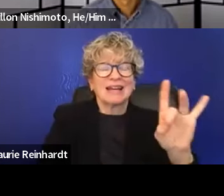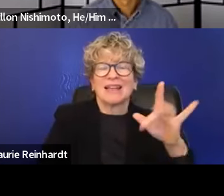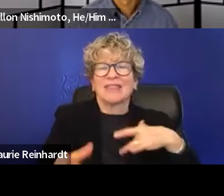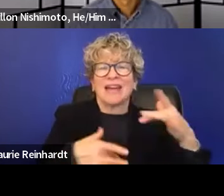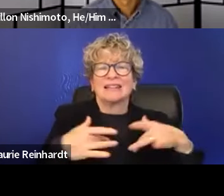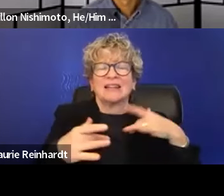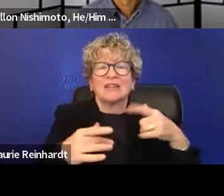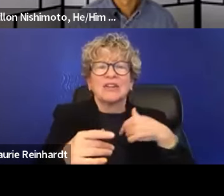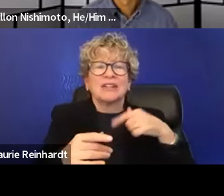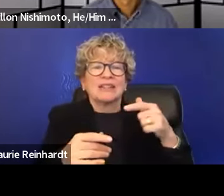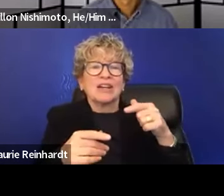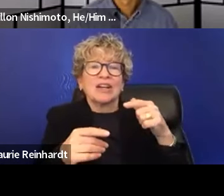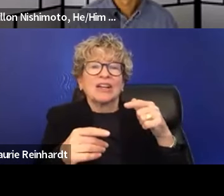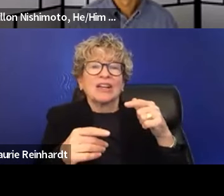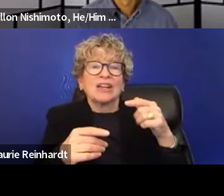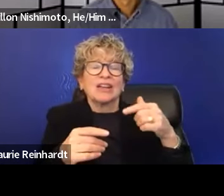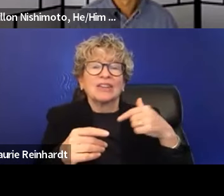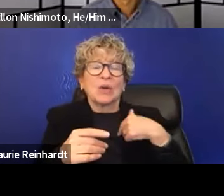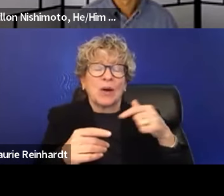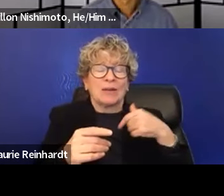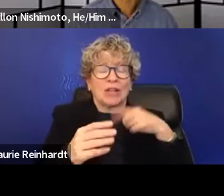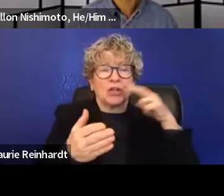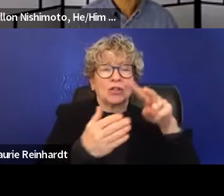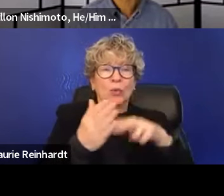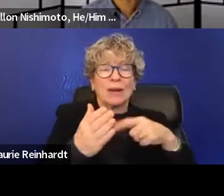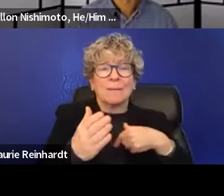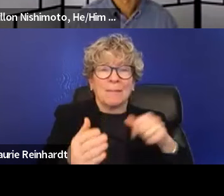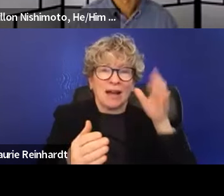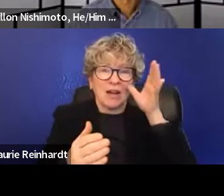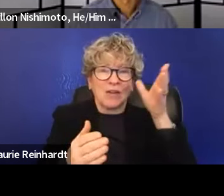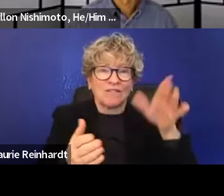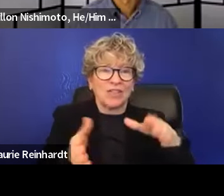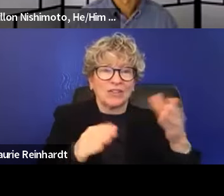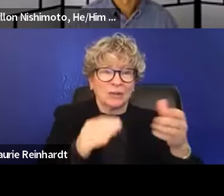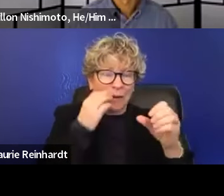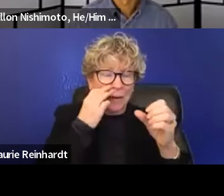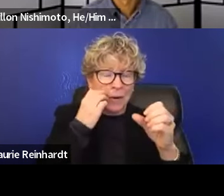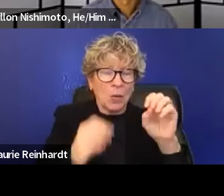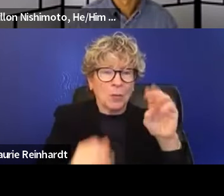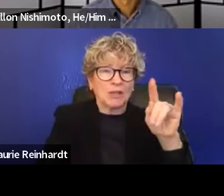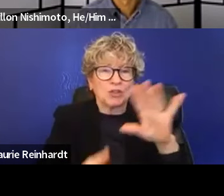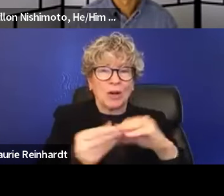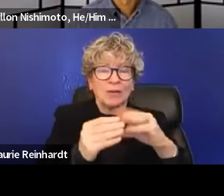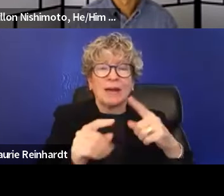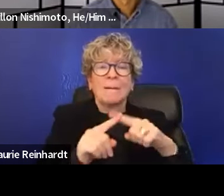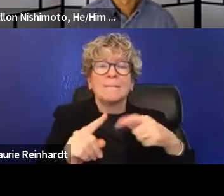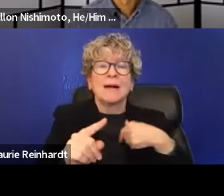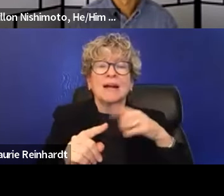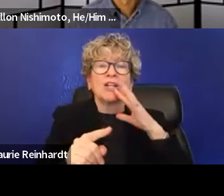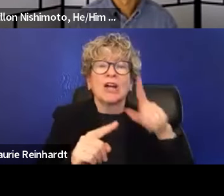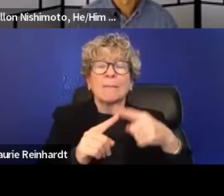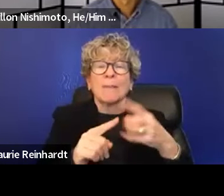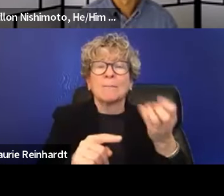my story and more a look at mental health in trans and non-binary communities, because that's my story. I'm going to talk some about my